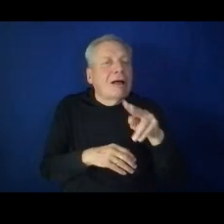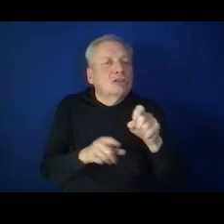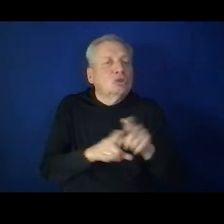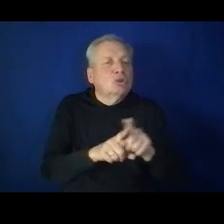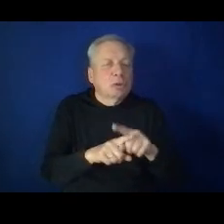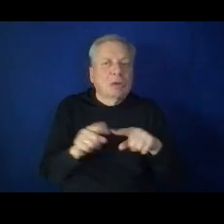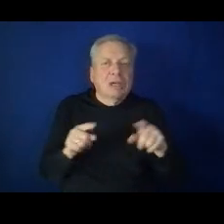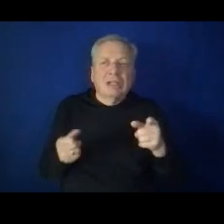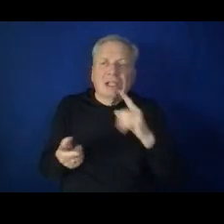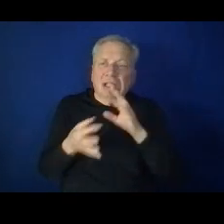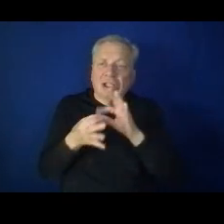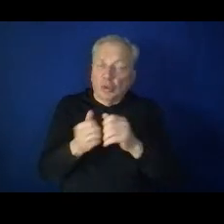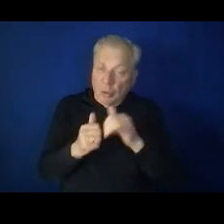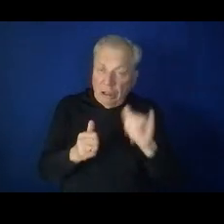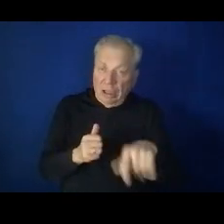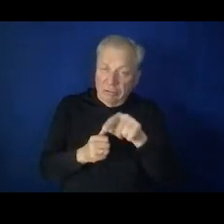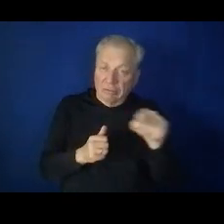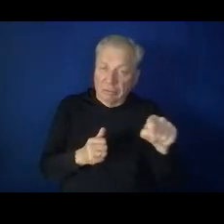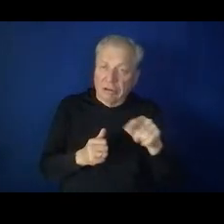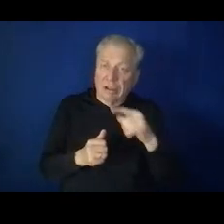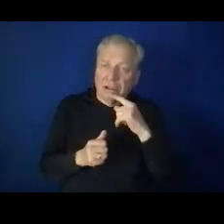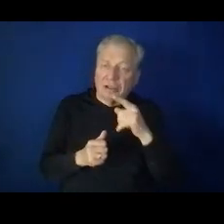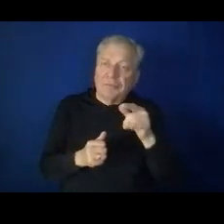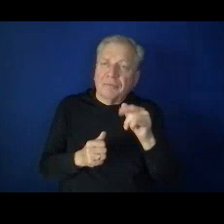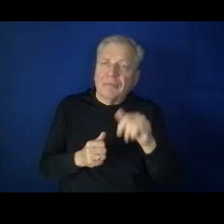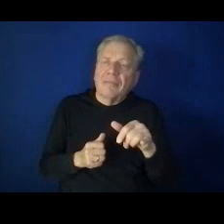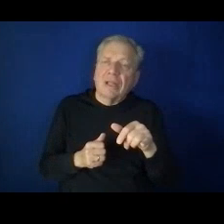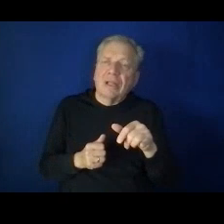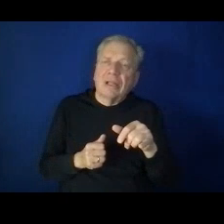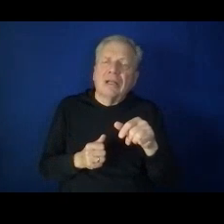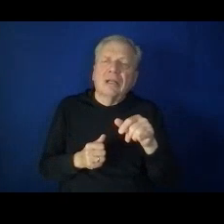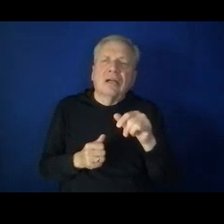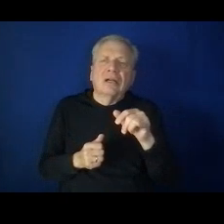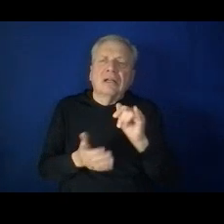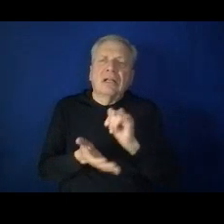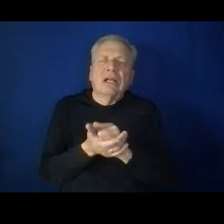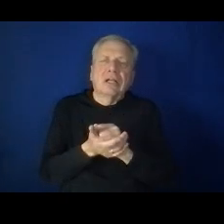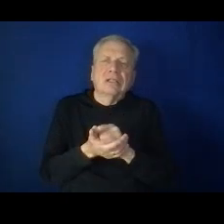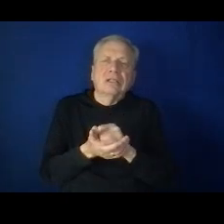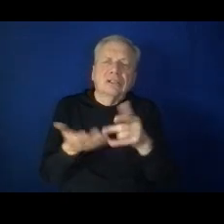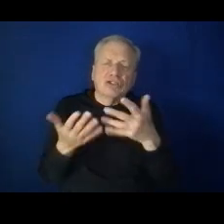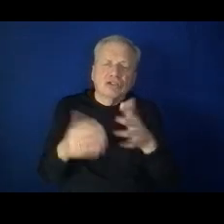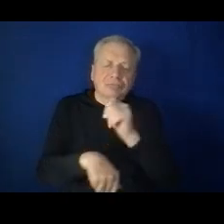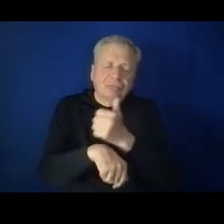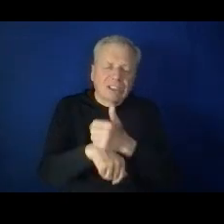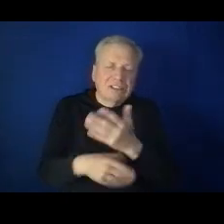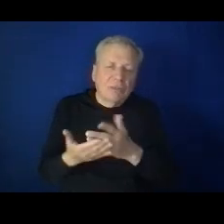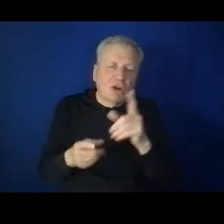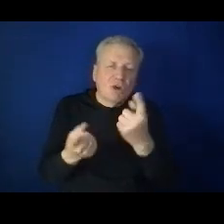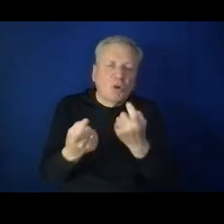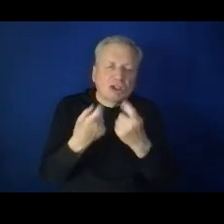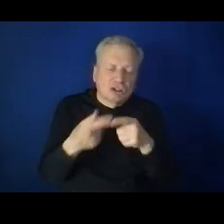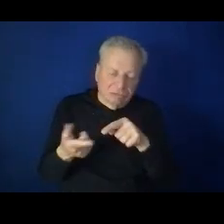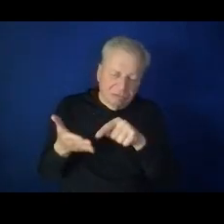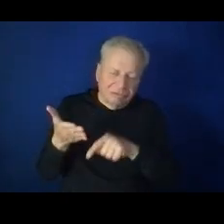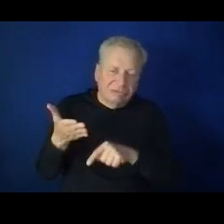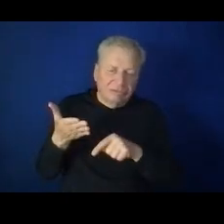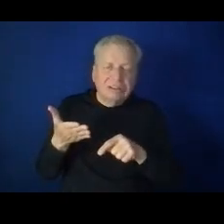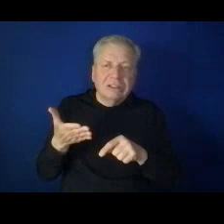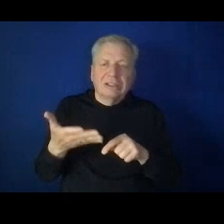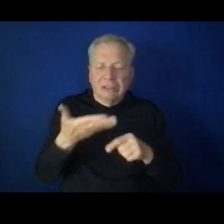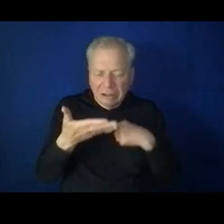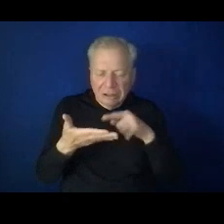save much time. In addition to that, I've got some prefab questions that was shared with me before I came. And I